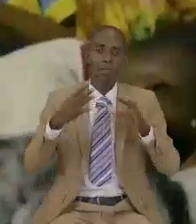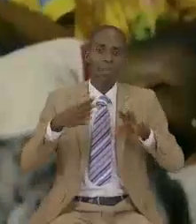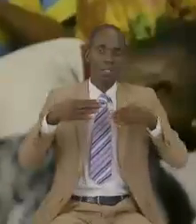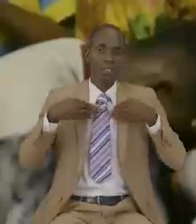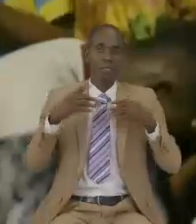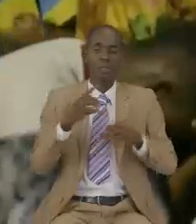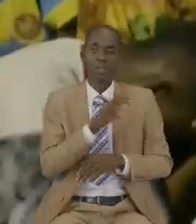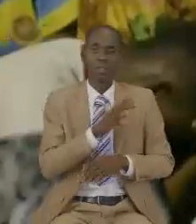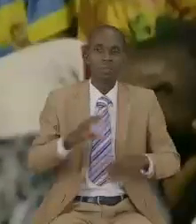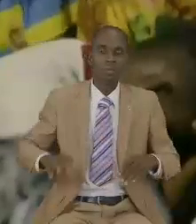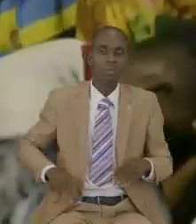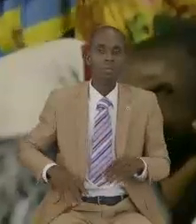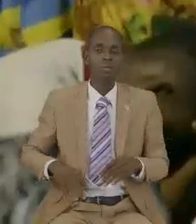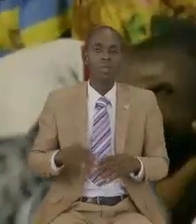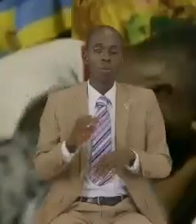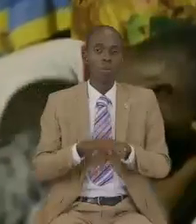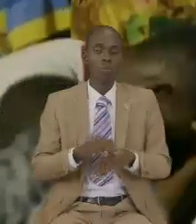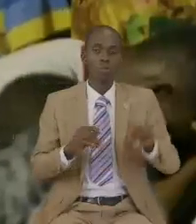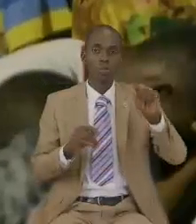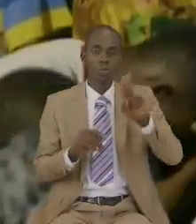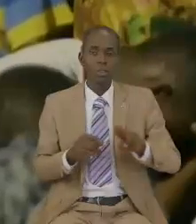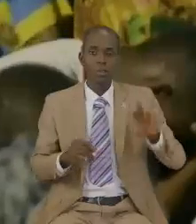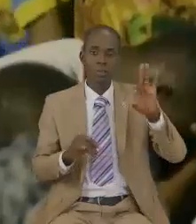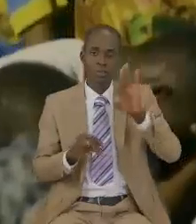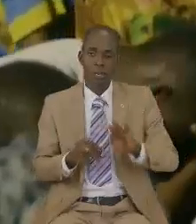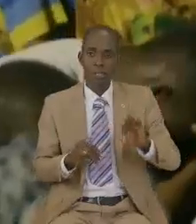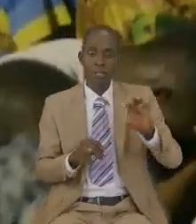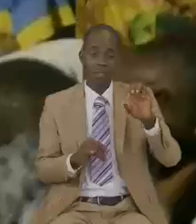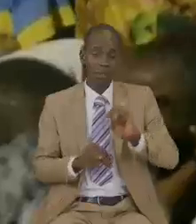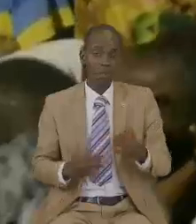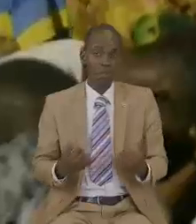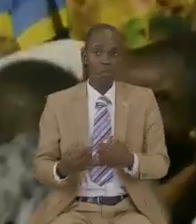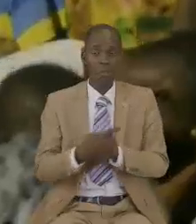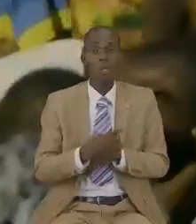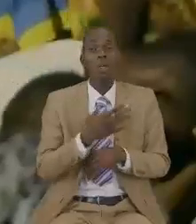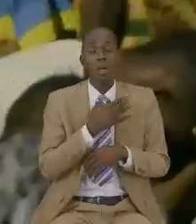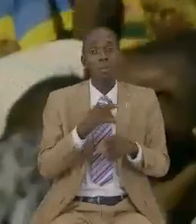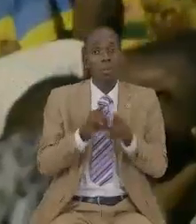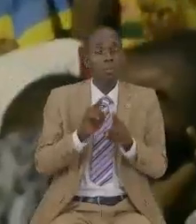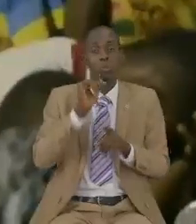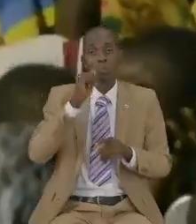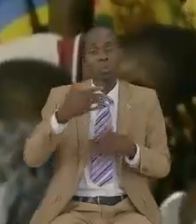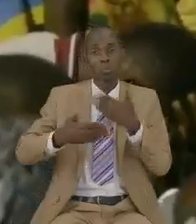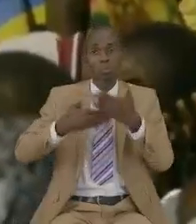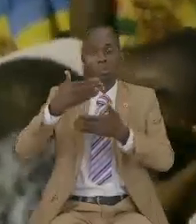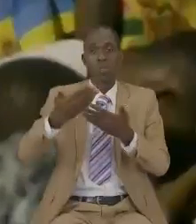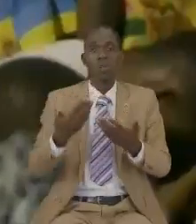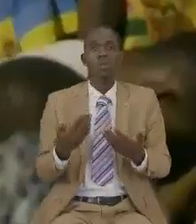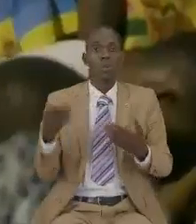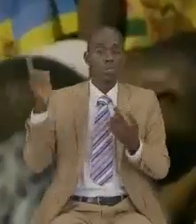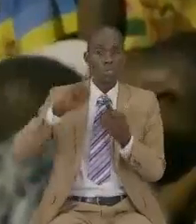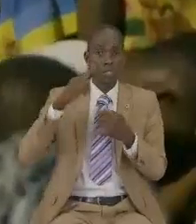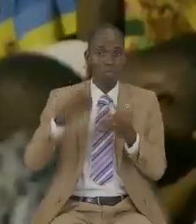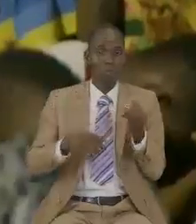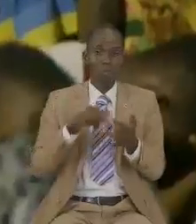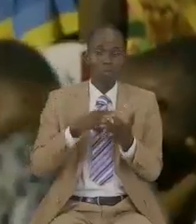Christ, that will be Sunday 6th of November 2022. More details about this will be sent